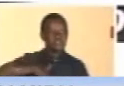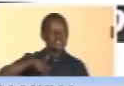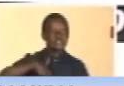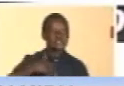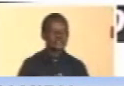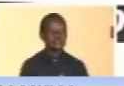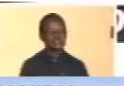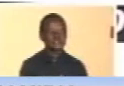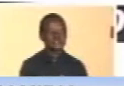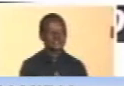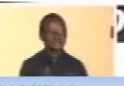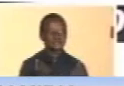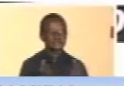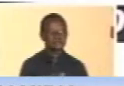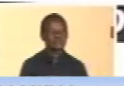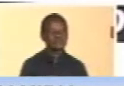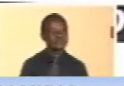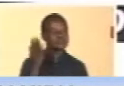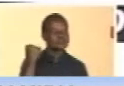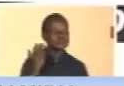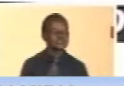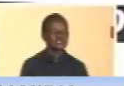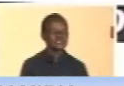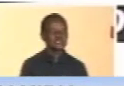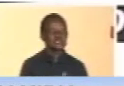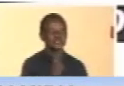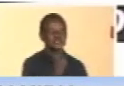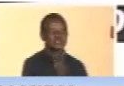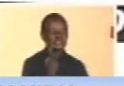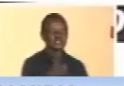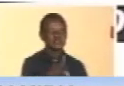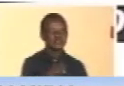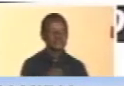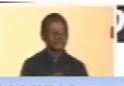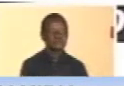since the beginning now stand at